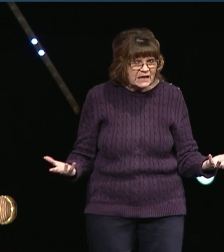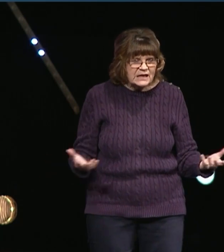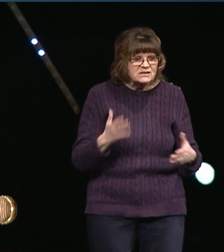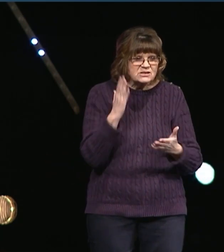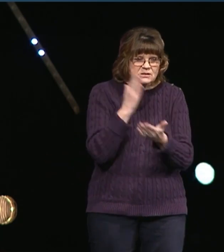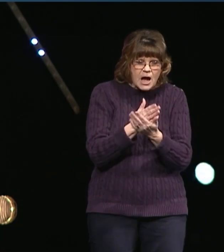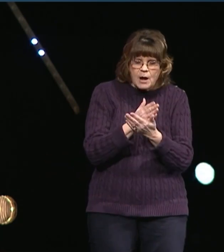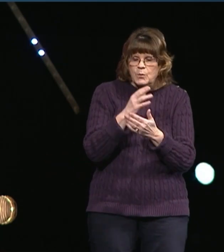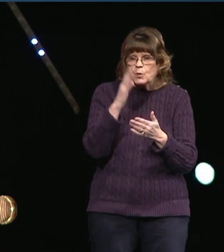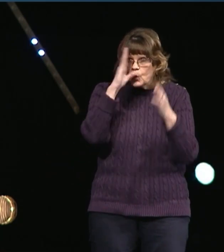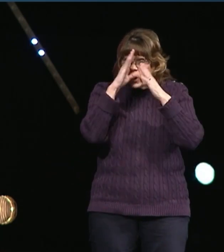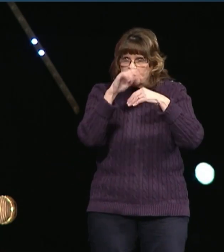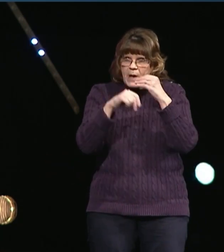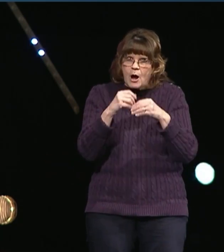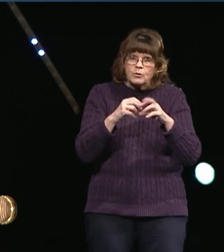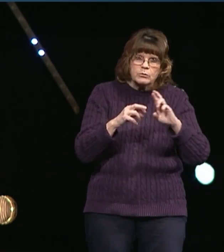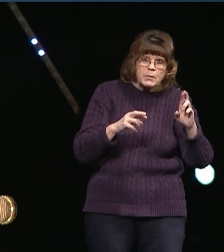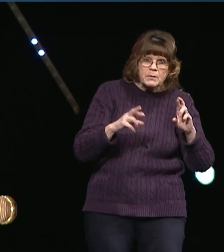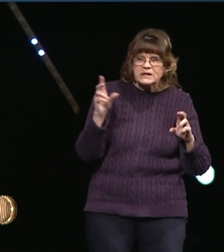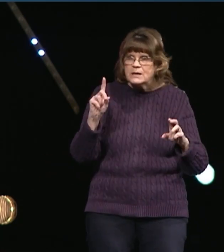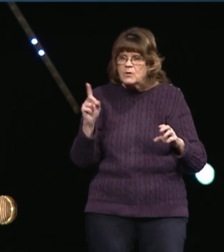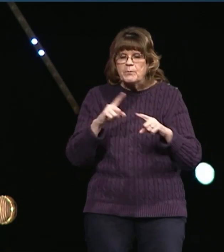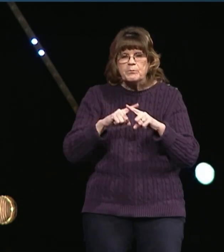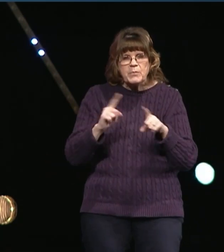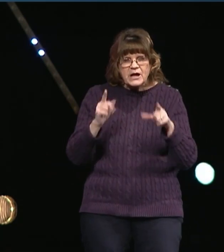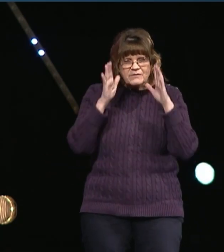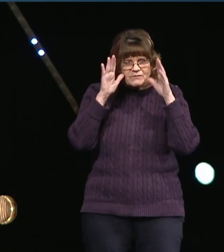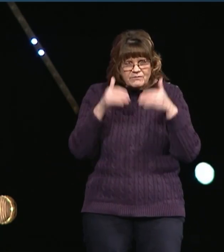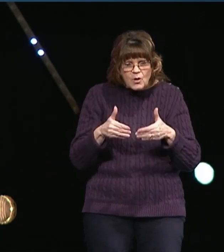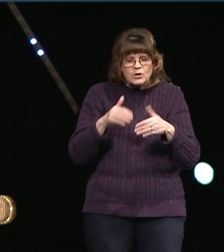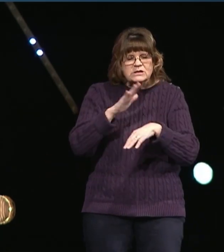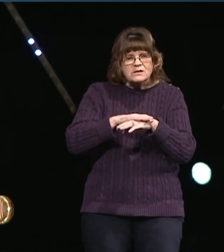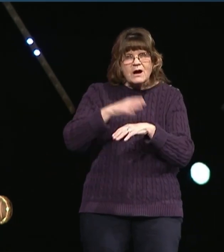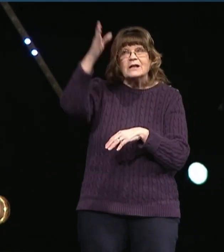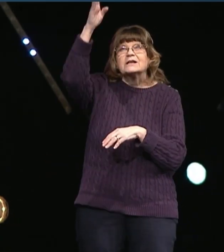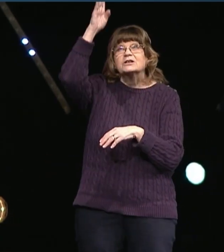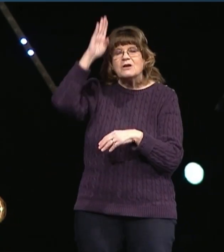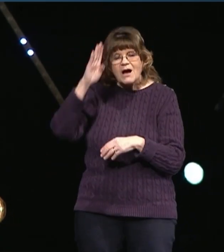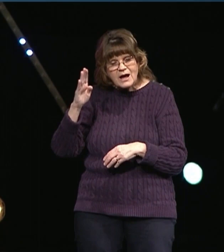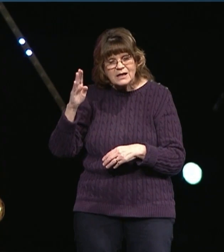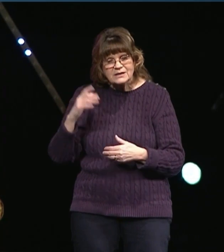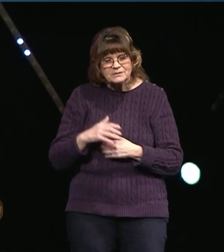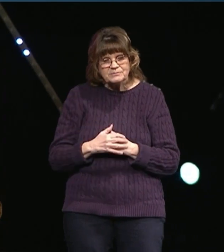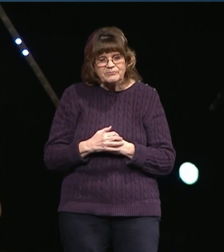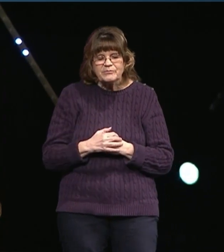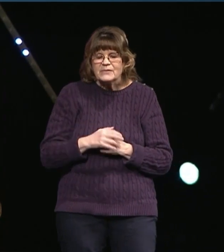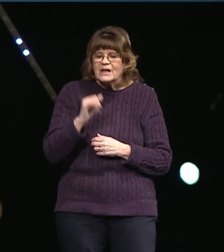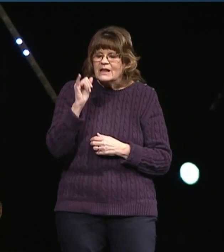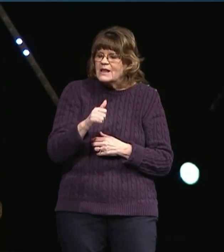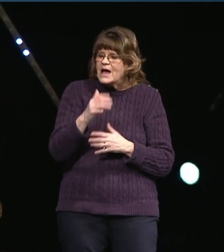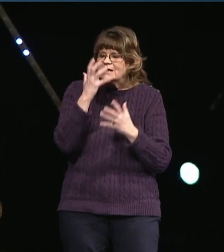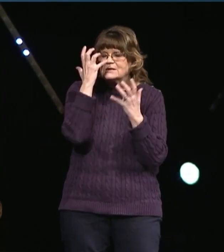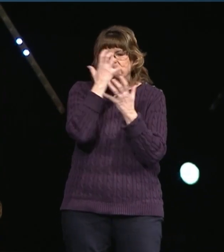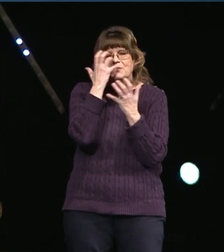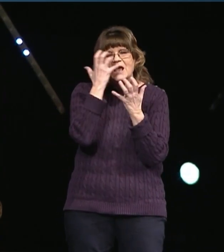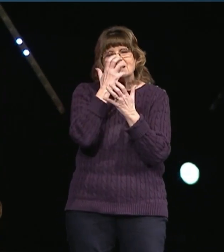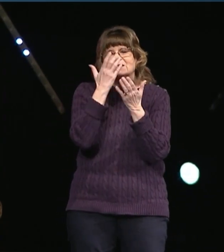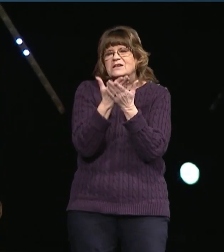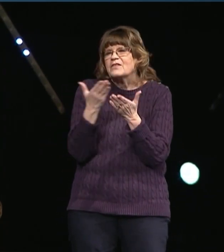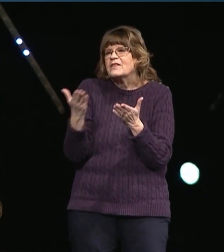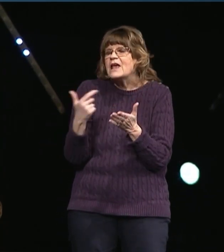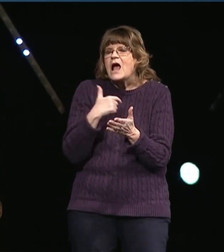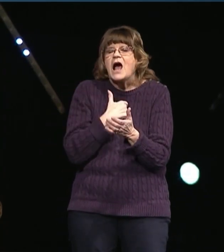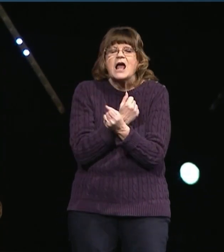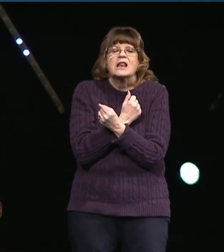context of dying and knowing that he's passing away. Just an amazing thing. He says, I love